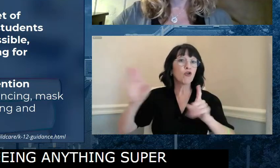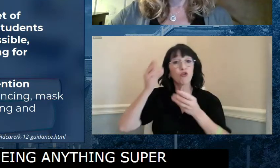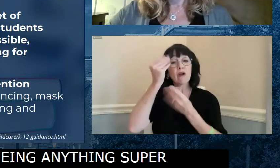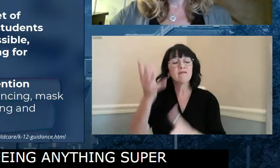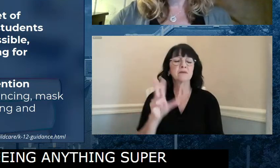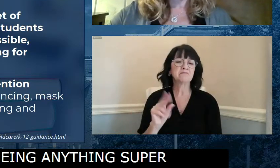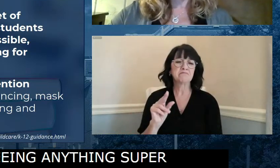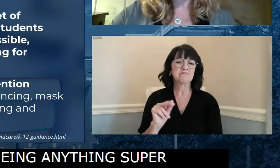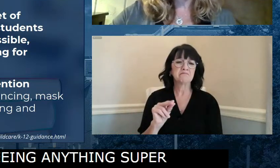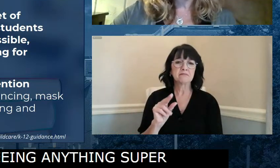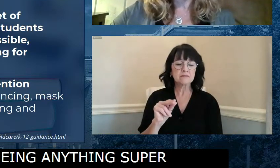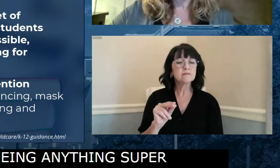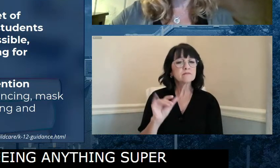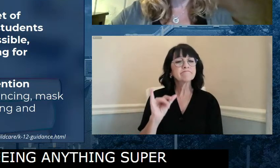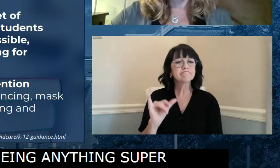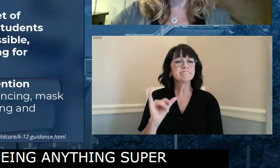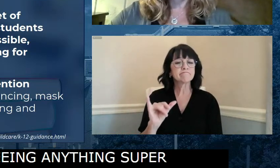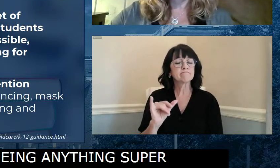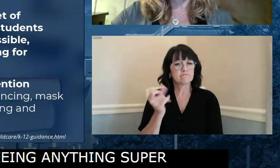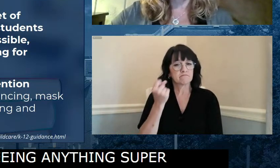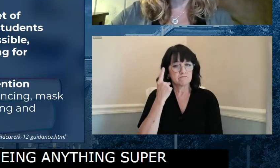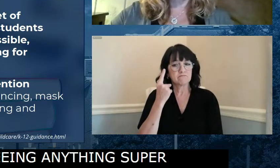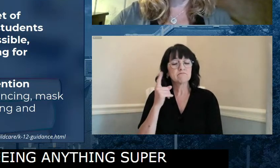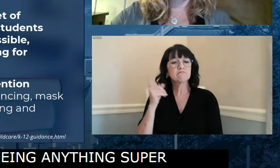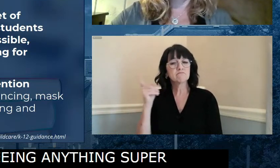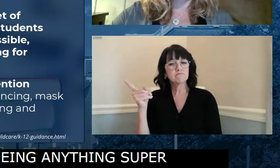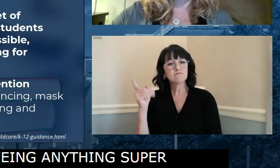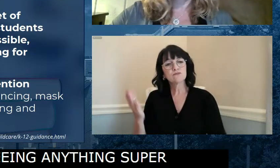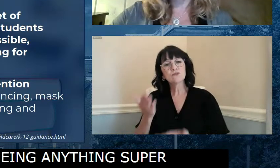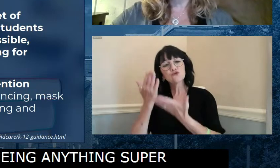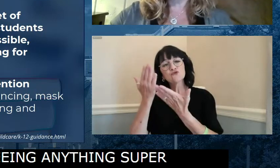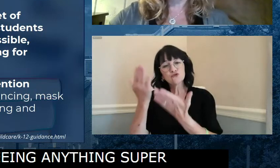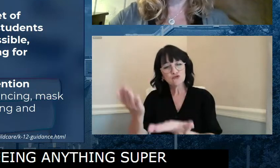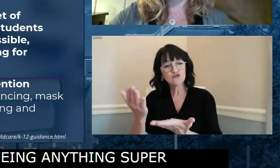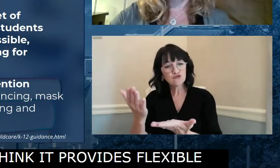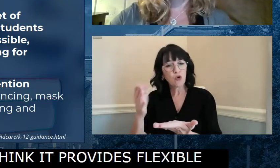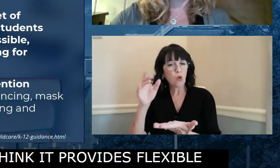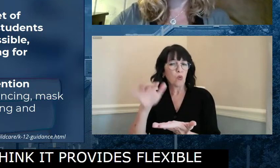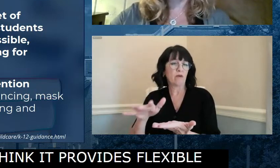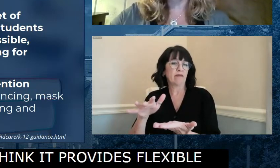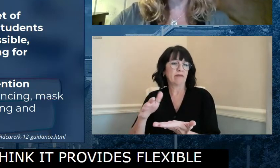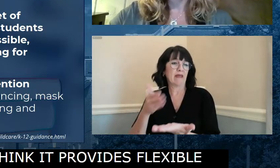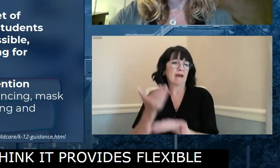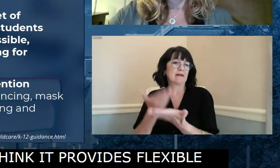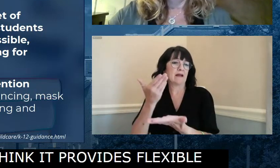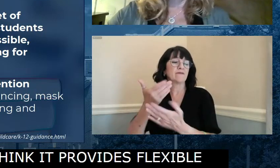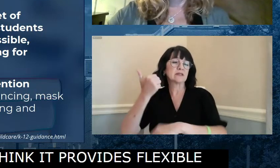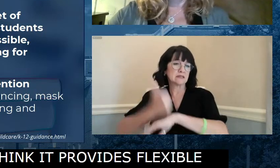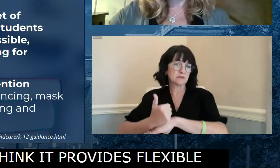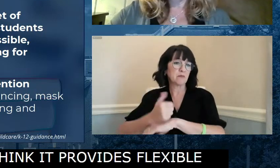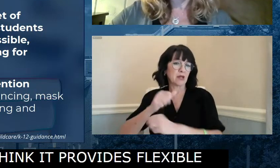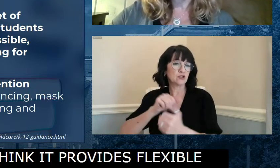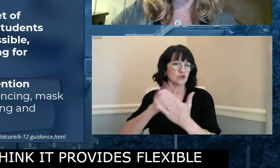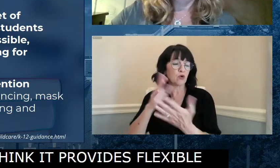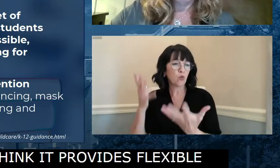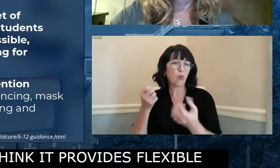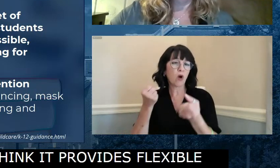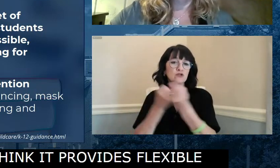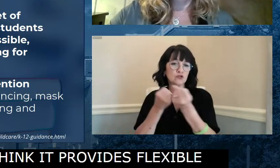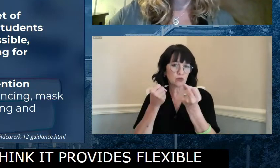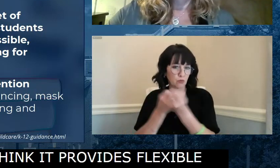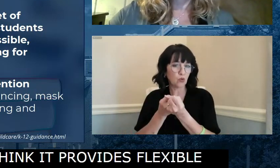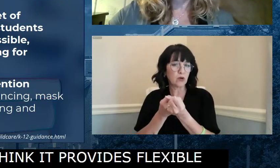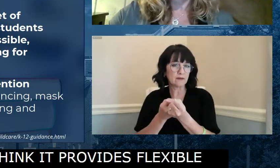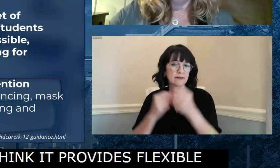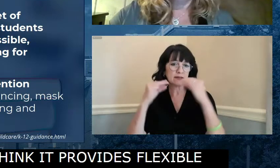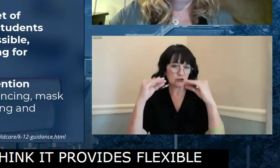flexible, science-based approach to support in-person instruction. I think key to all of this